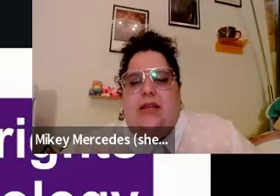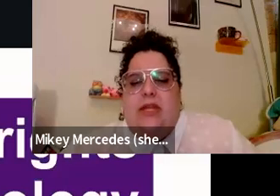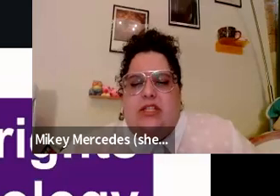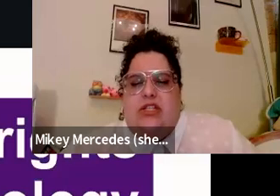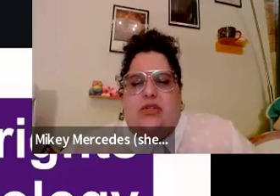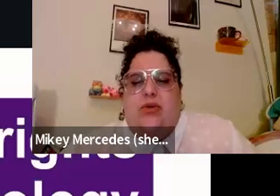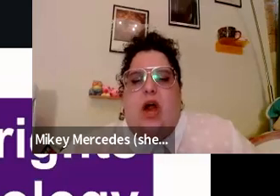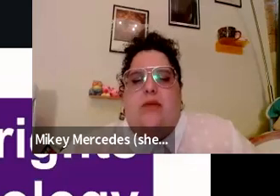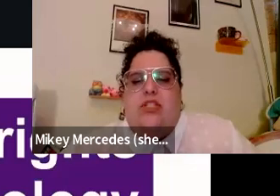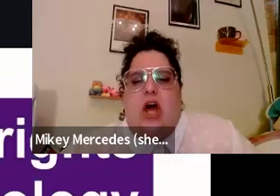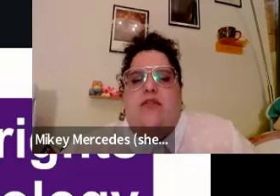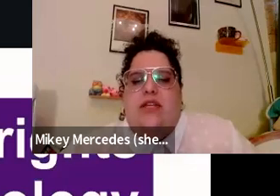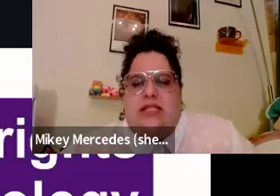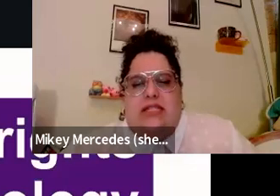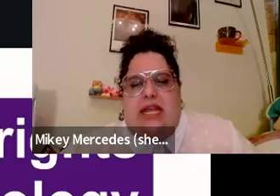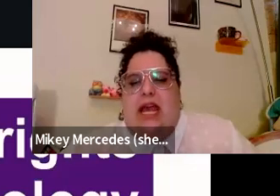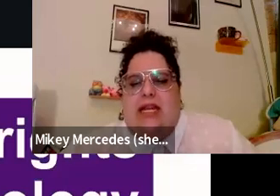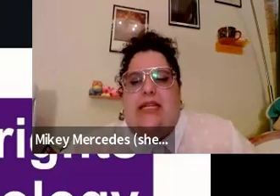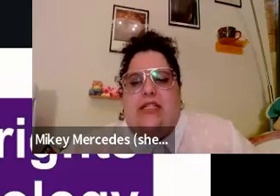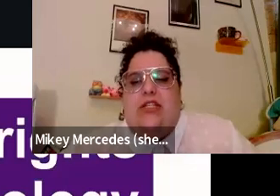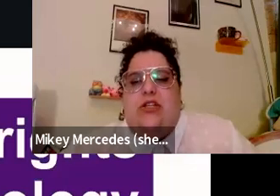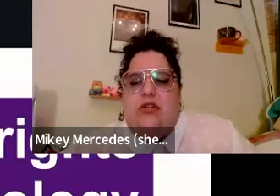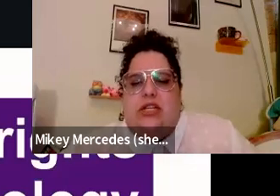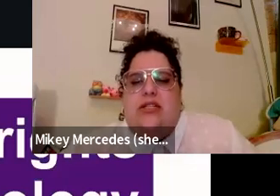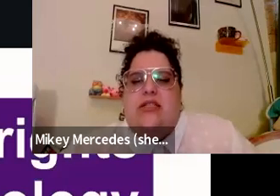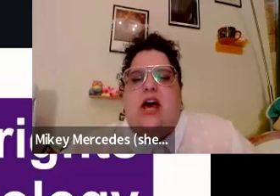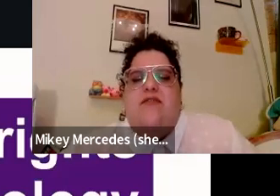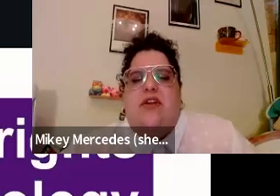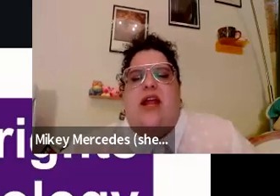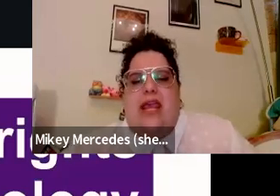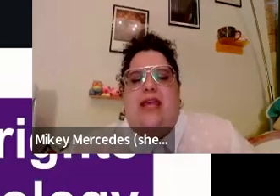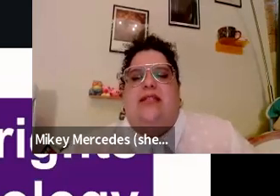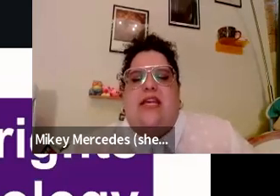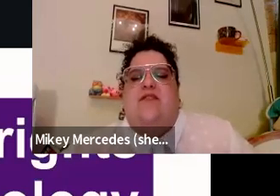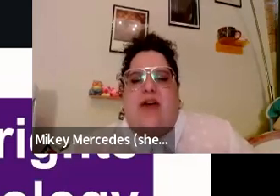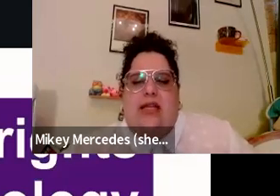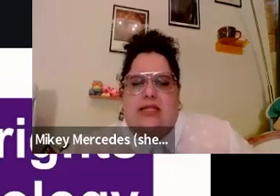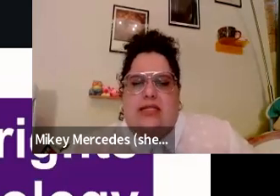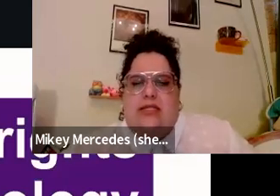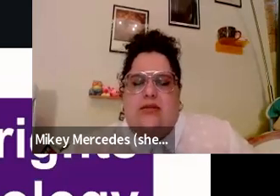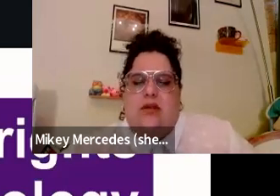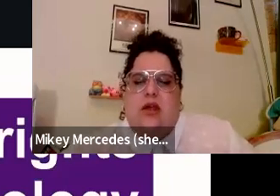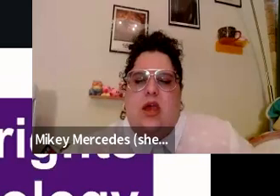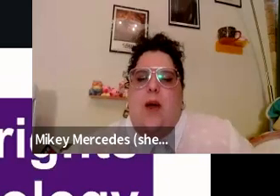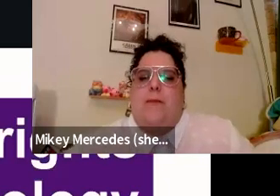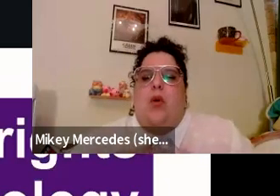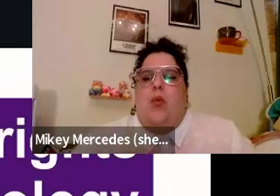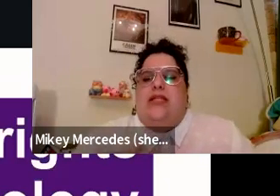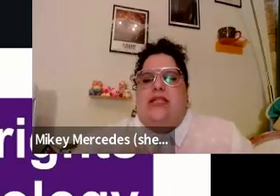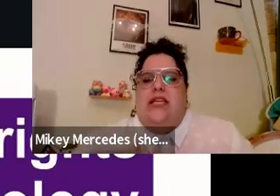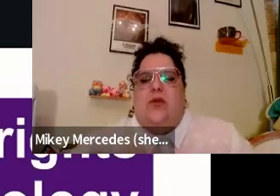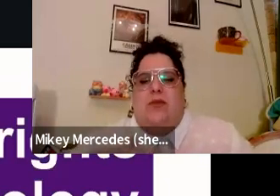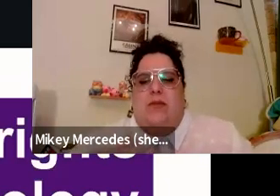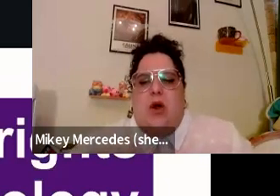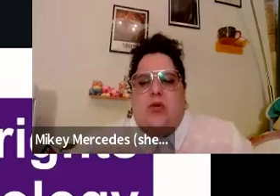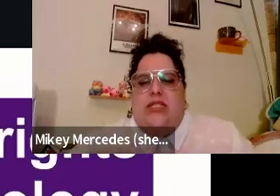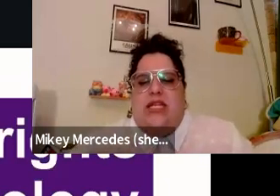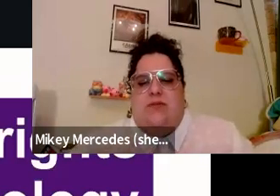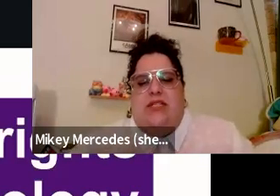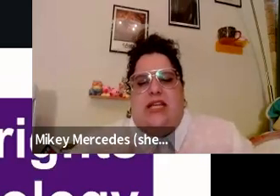skilled at self-advocacy struggle with under-enforcement and need outside intervention, what hope should